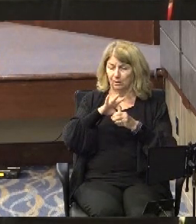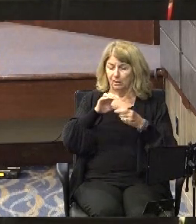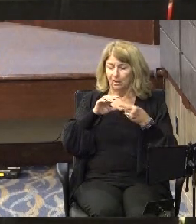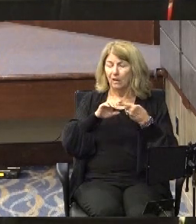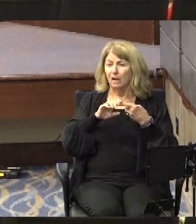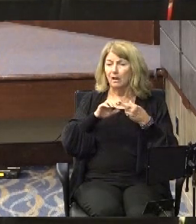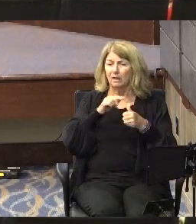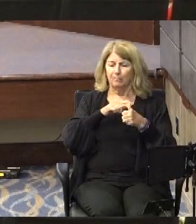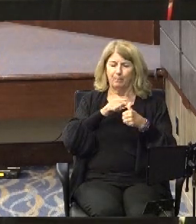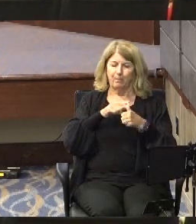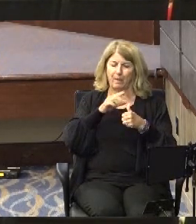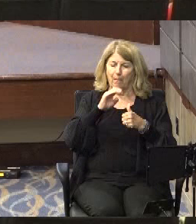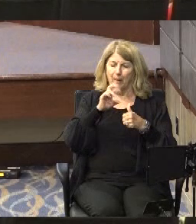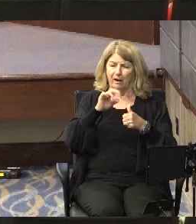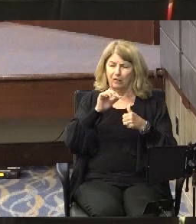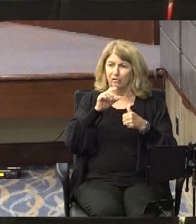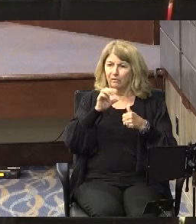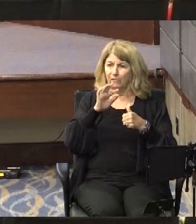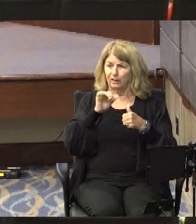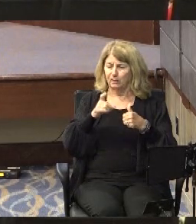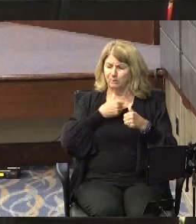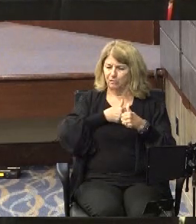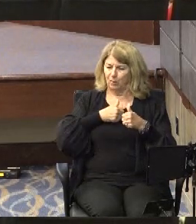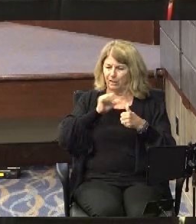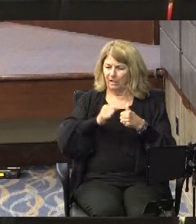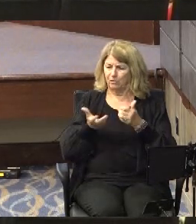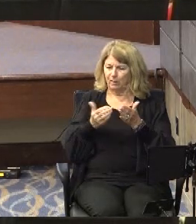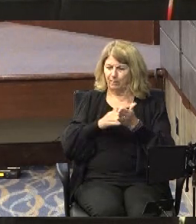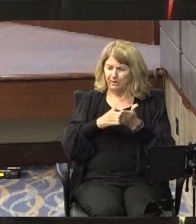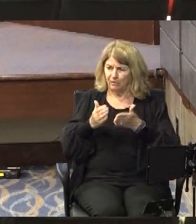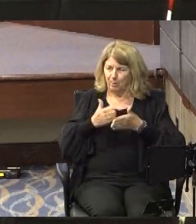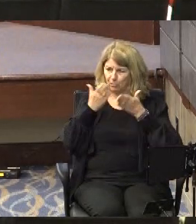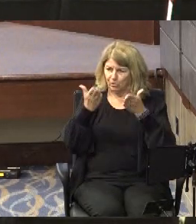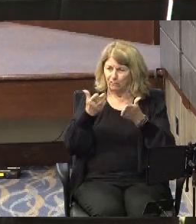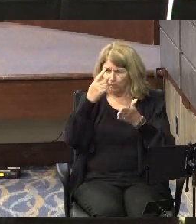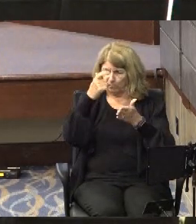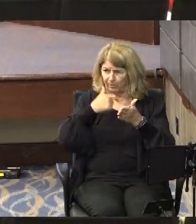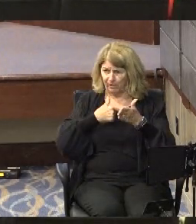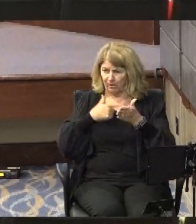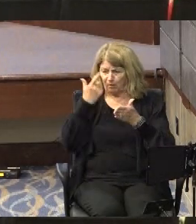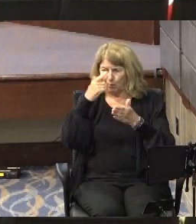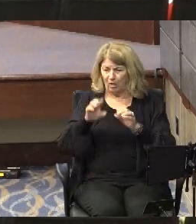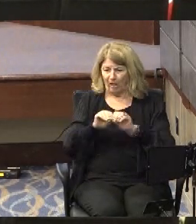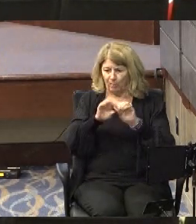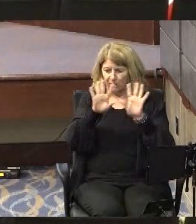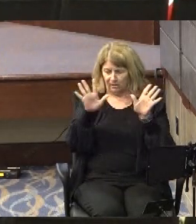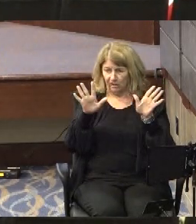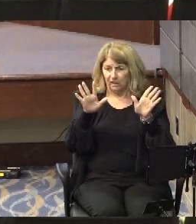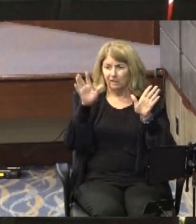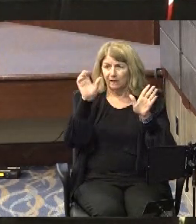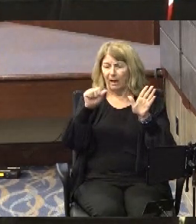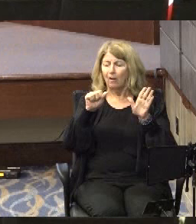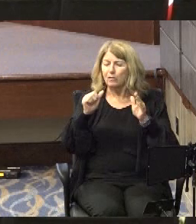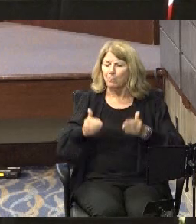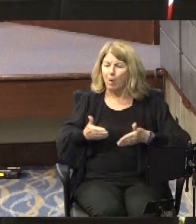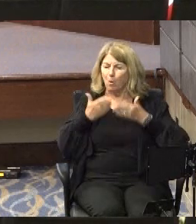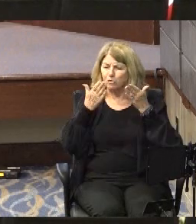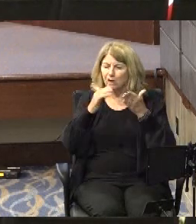Bearfield? Sorry, can you repeat the motion, please, for clarity? Yes, the motion is